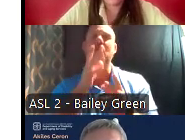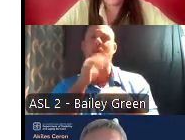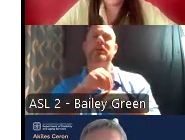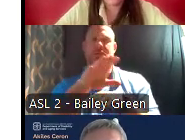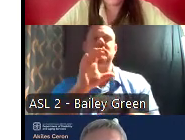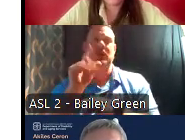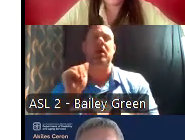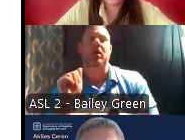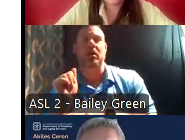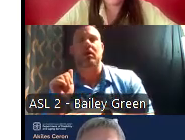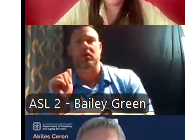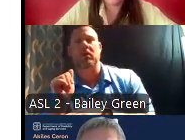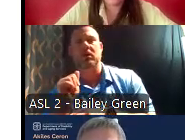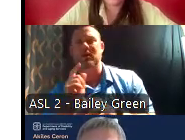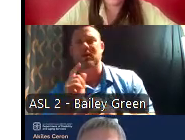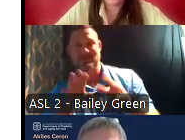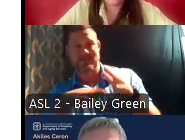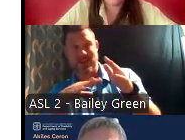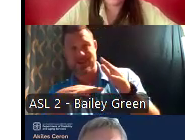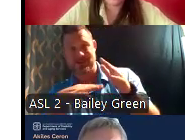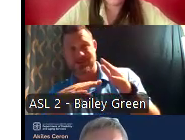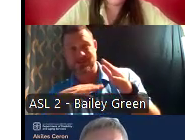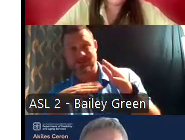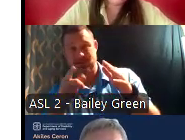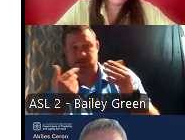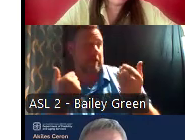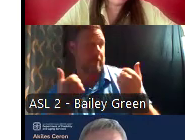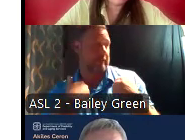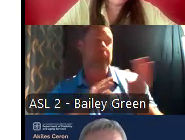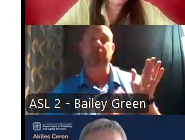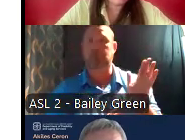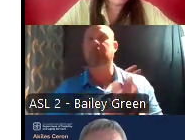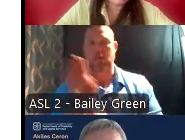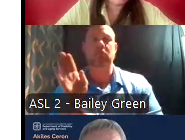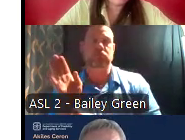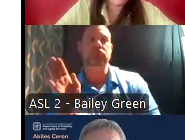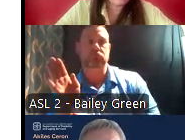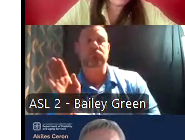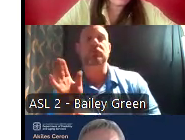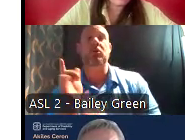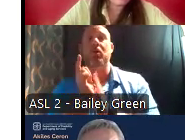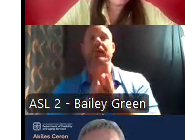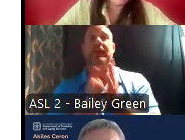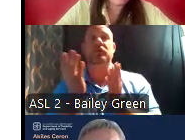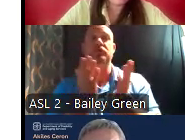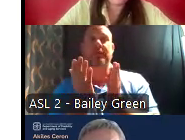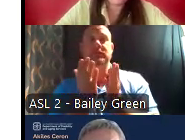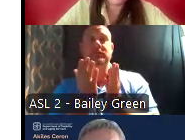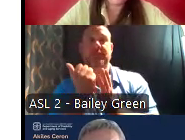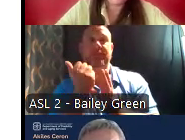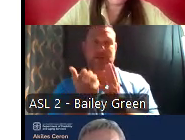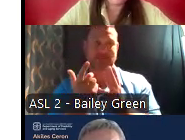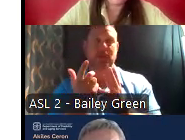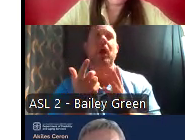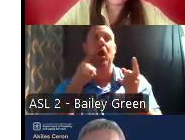CDA, but this is basically what we have developed. So the Legal Services Subcommittee has agreed